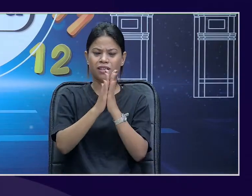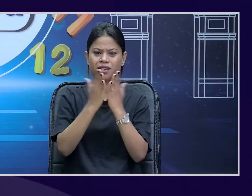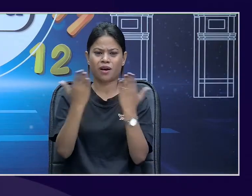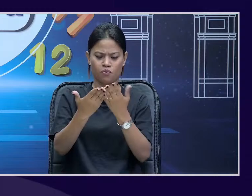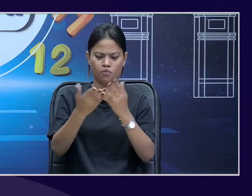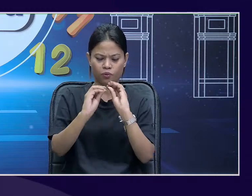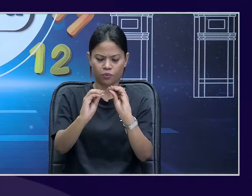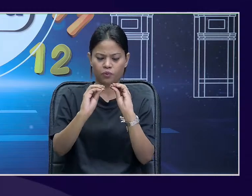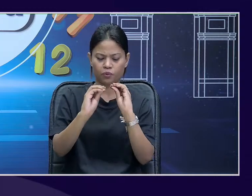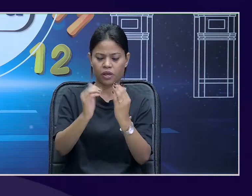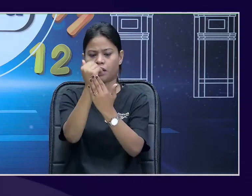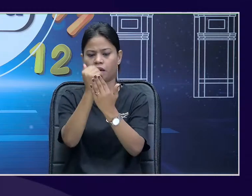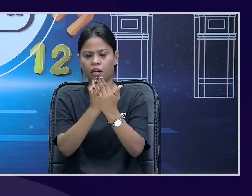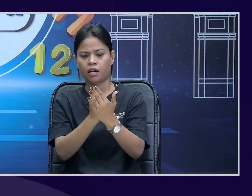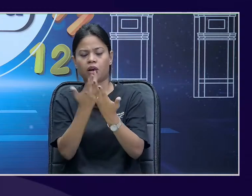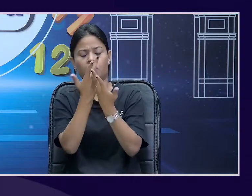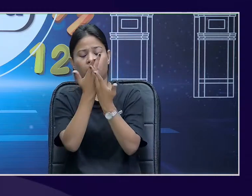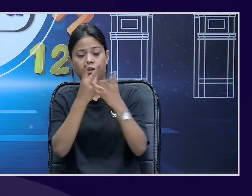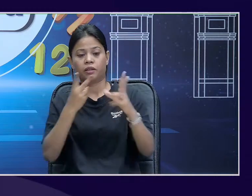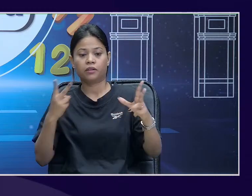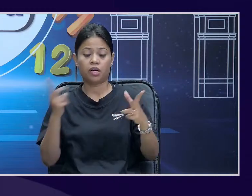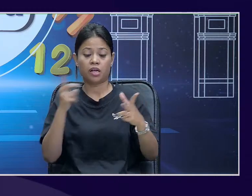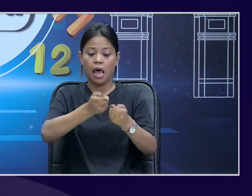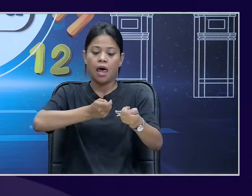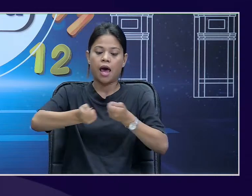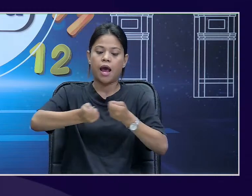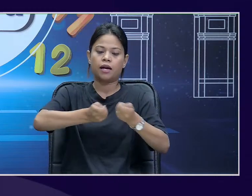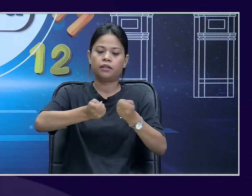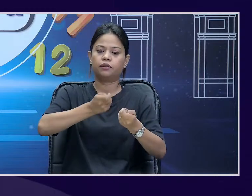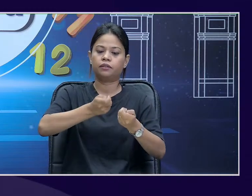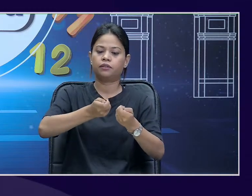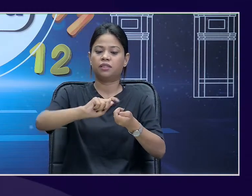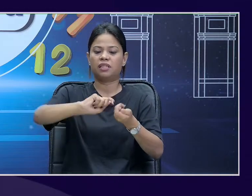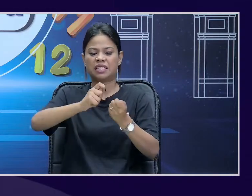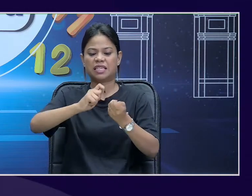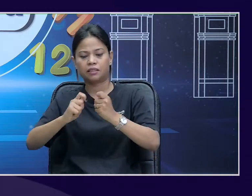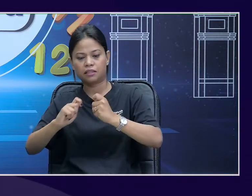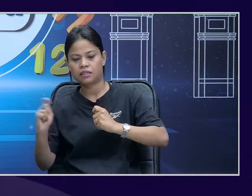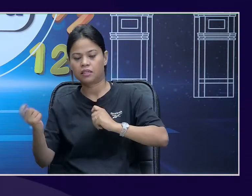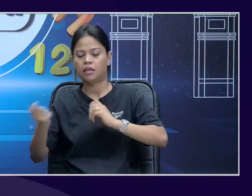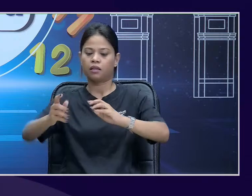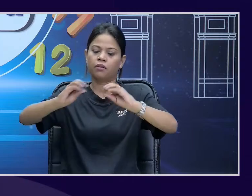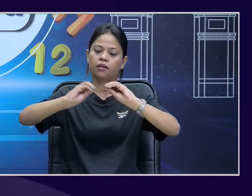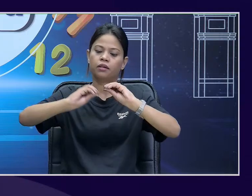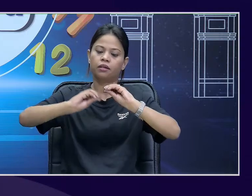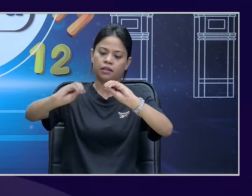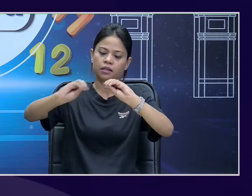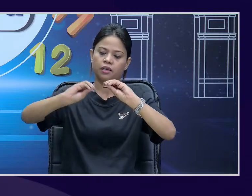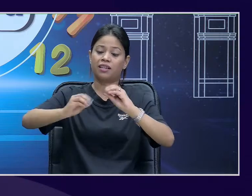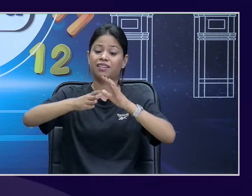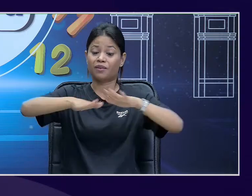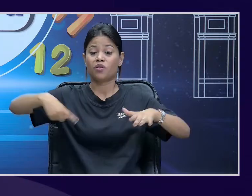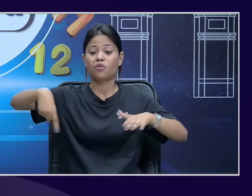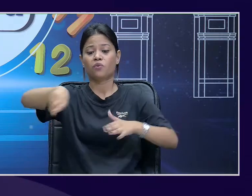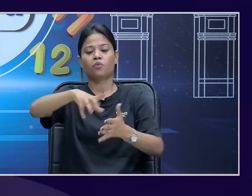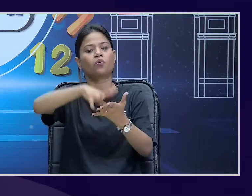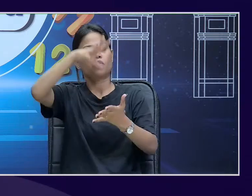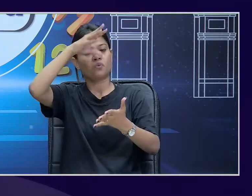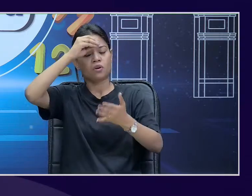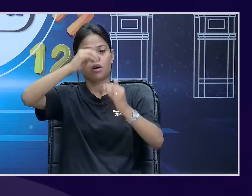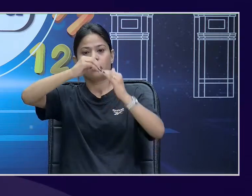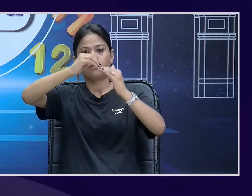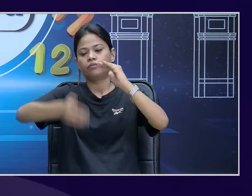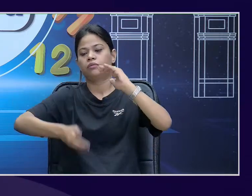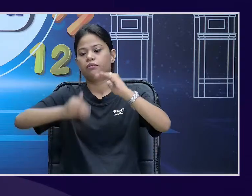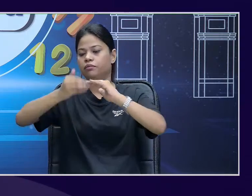with now hearing impact, visual impact, specific learning disability, intellectual disability, cerebral palsy,